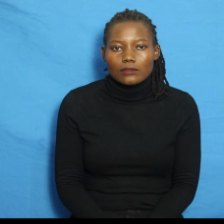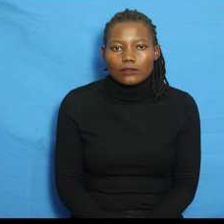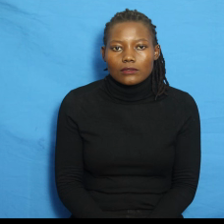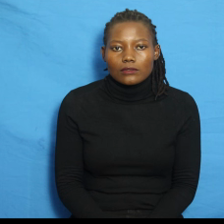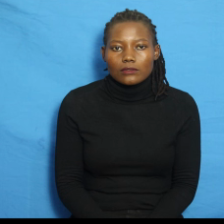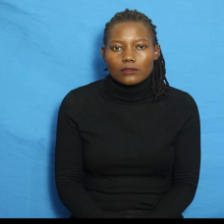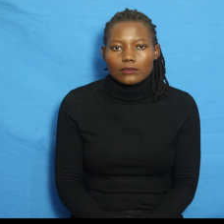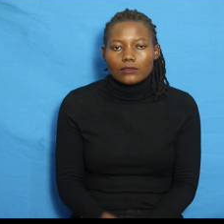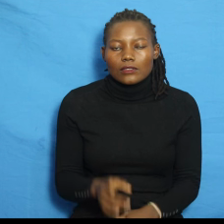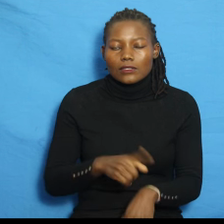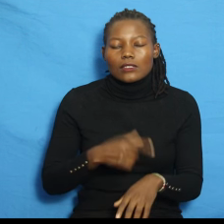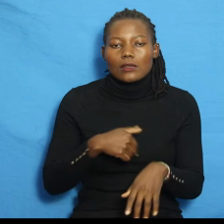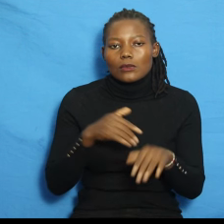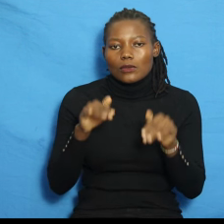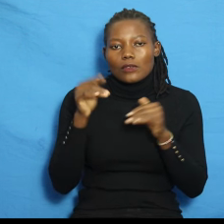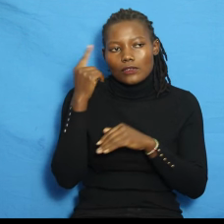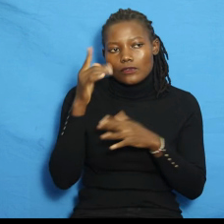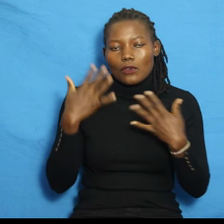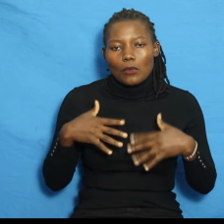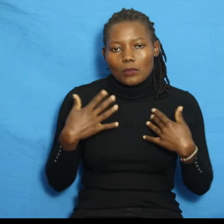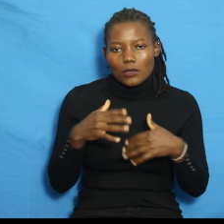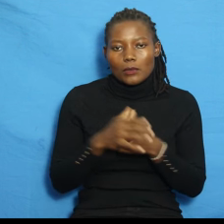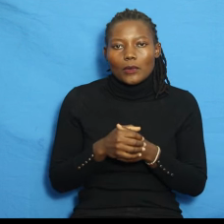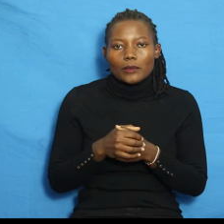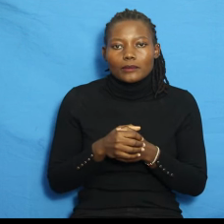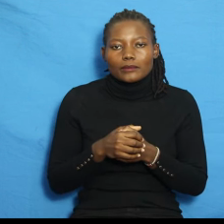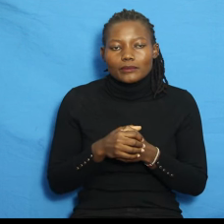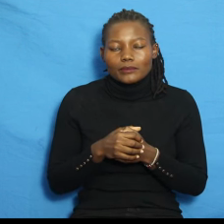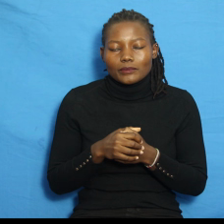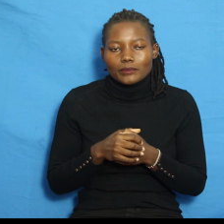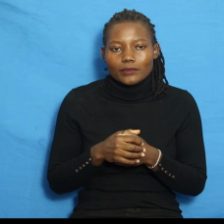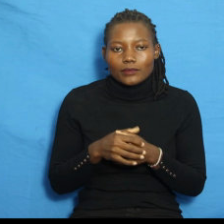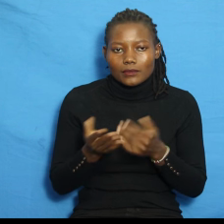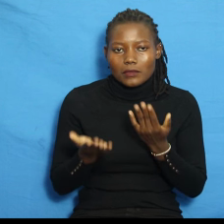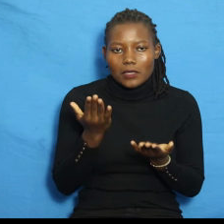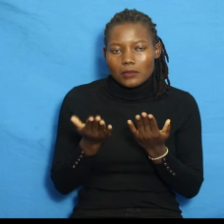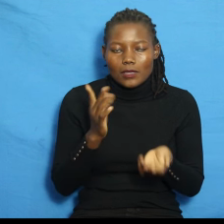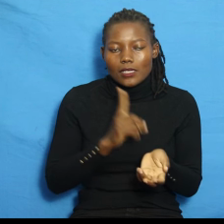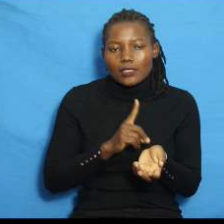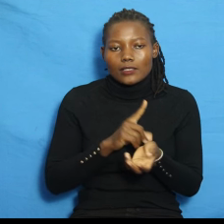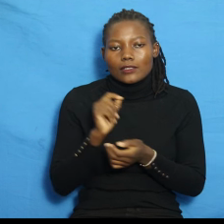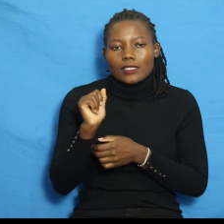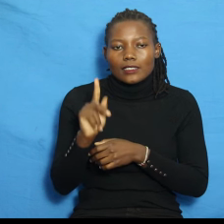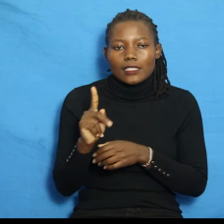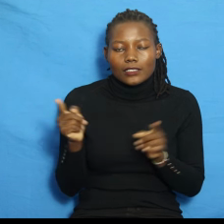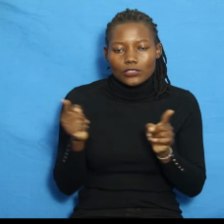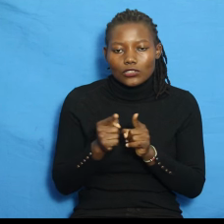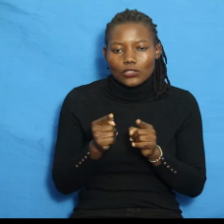as we wait for people to compose themselves, maybe Dr. Tank,